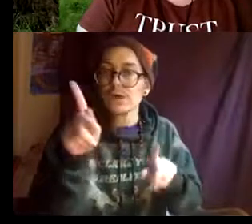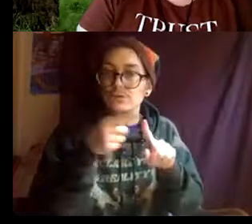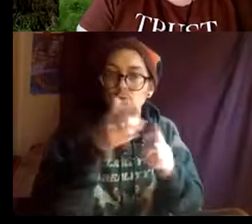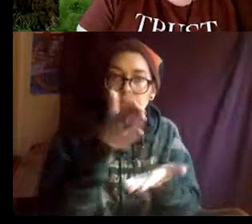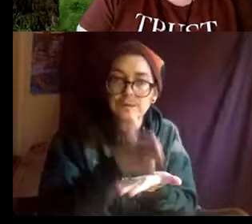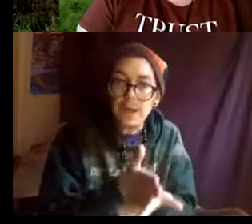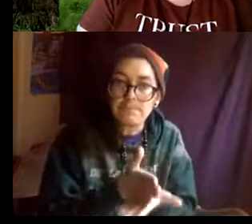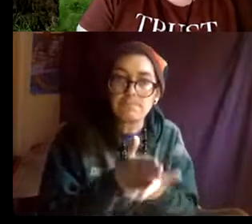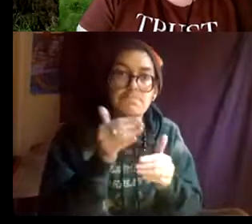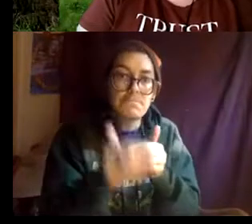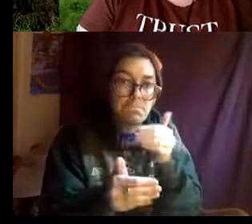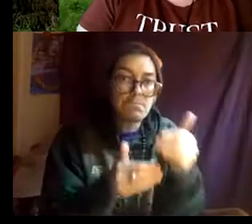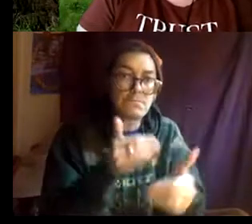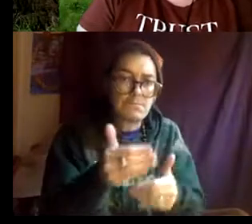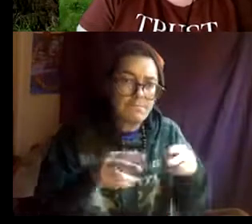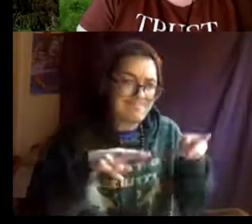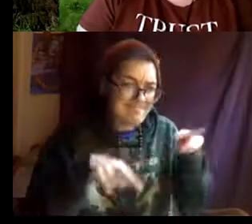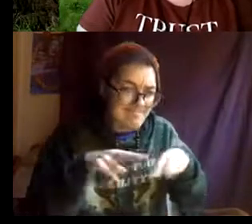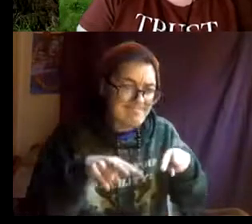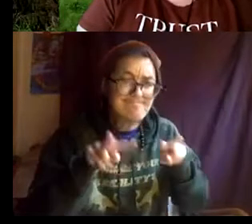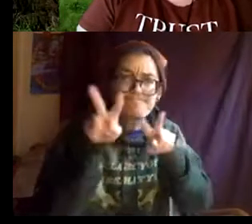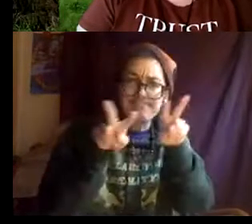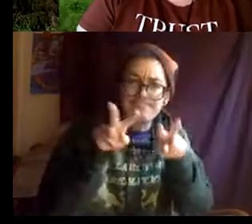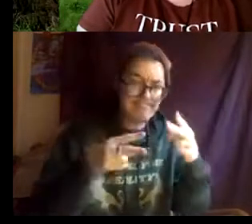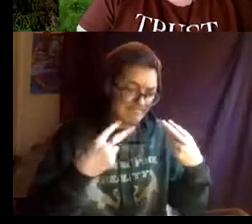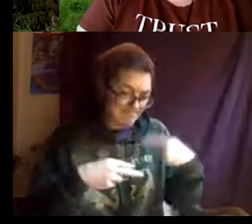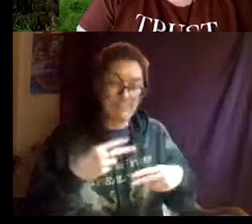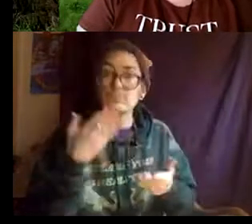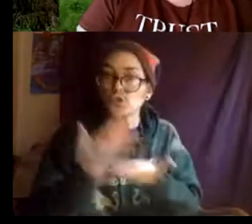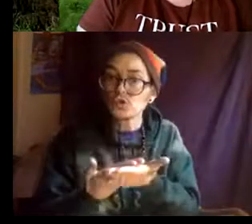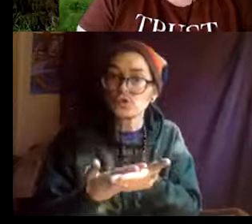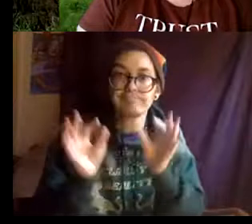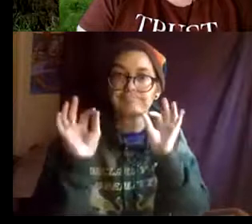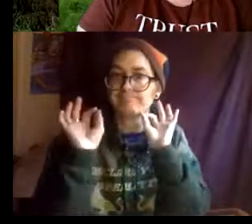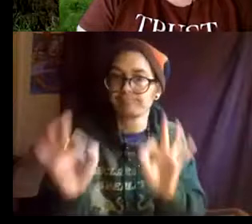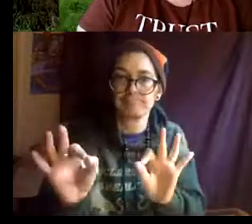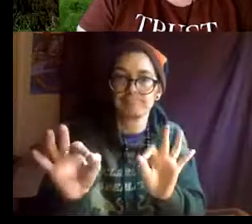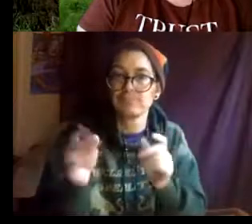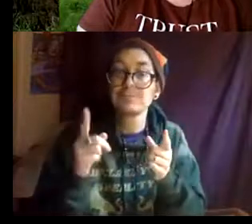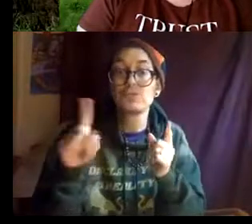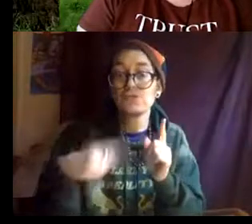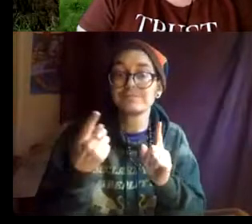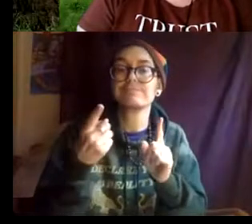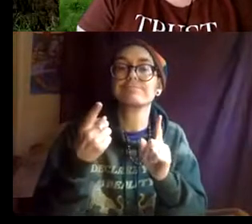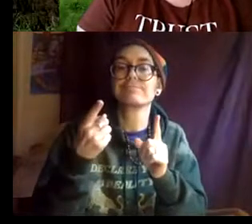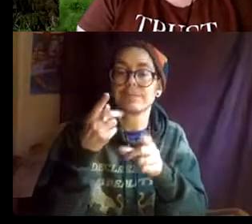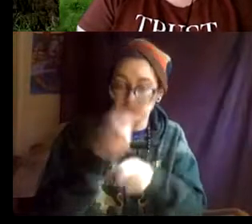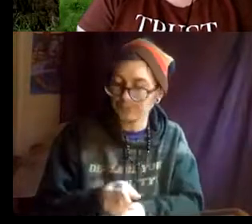intuition, slowing down so you can feel that connection, and just taking things step by step and slowing down and